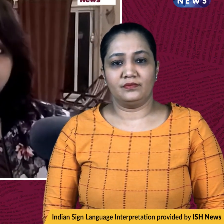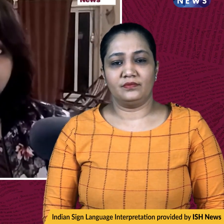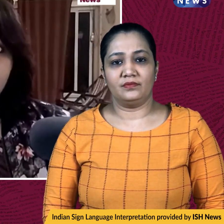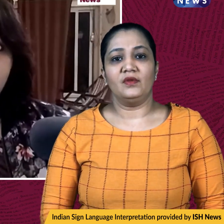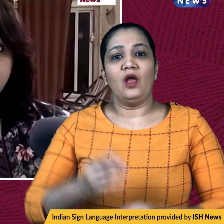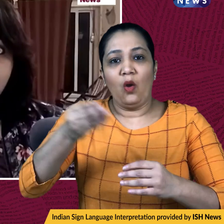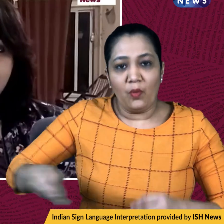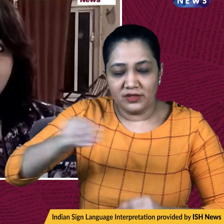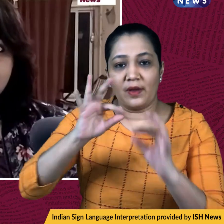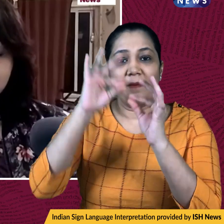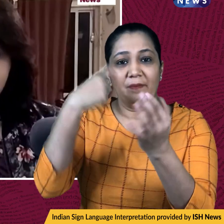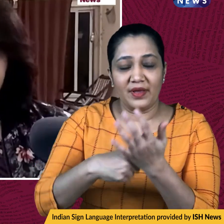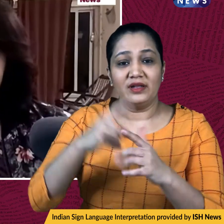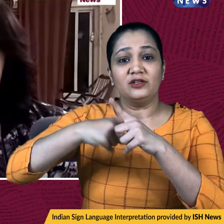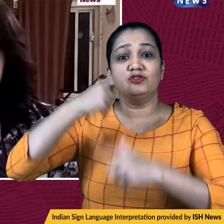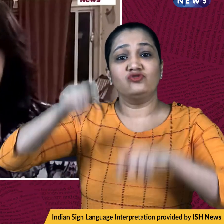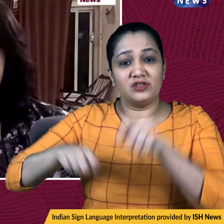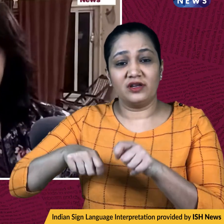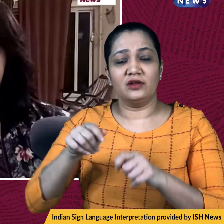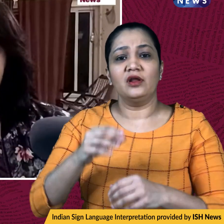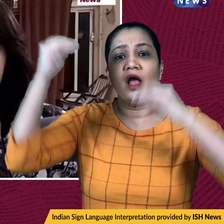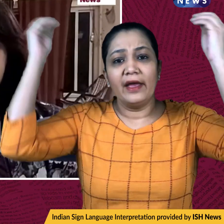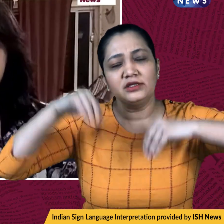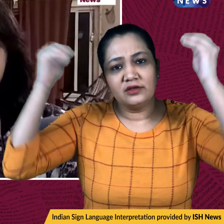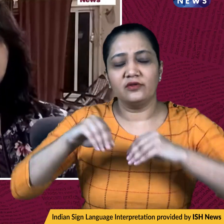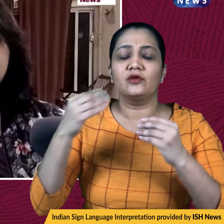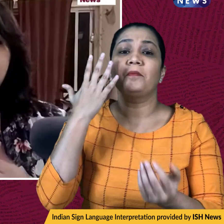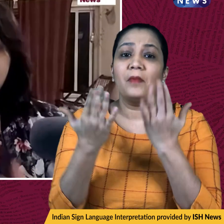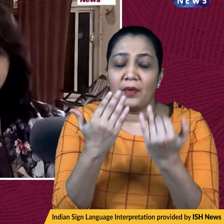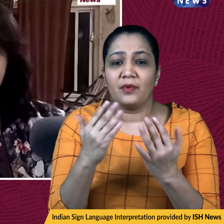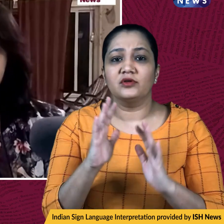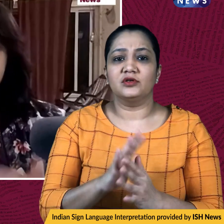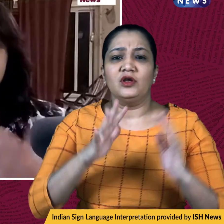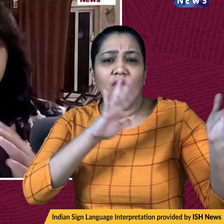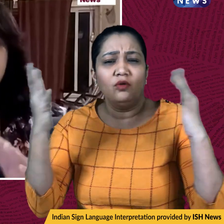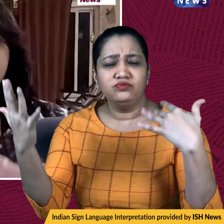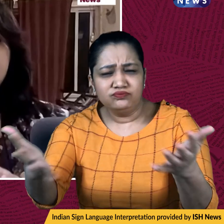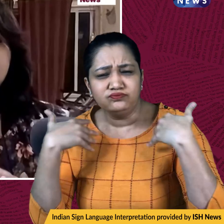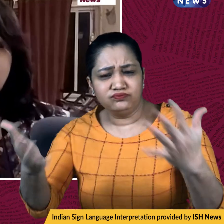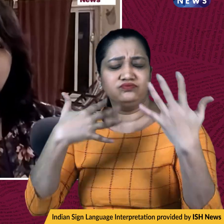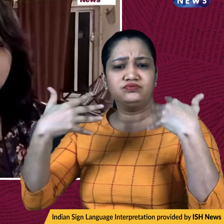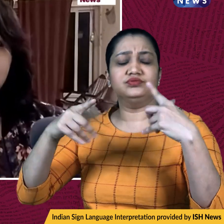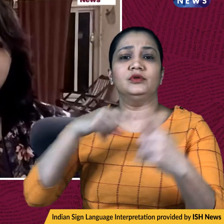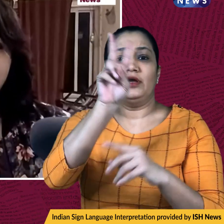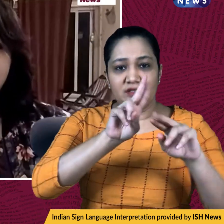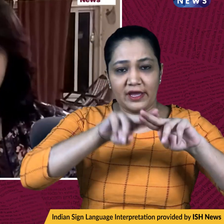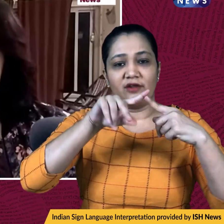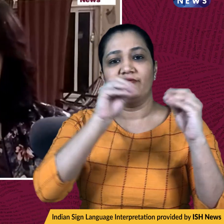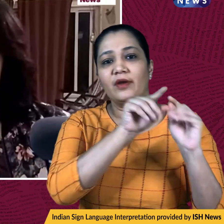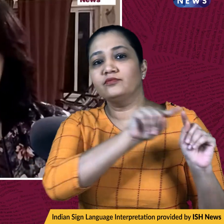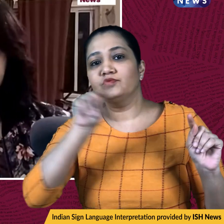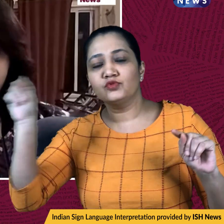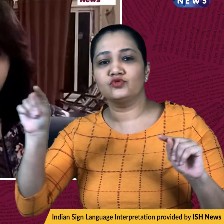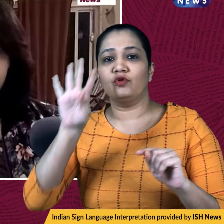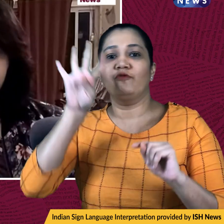states of West Bengal, Bihar, and Jharkhand will receive rainfall with the possibility of hailstorms between the 2nd of February